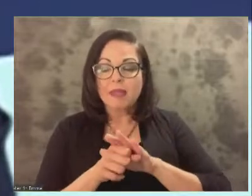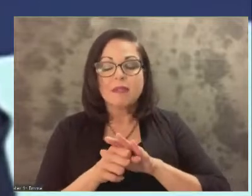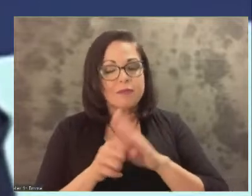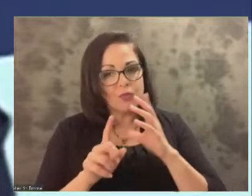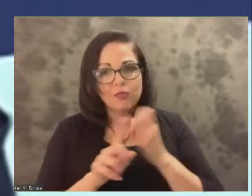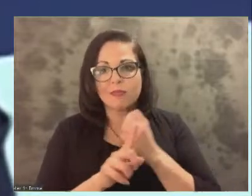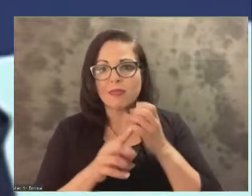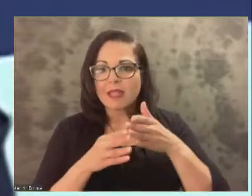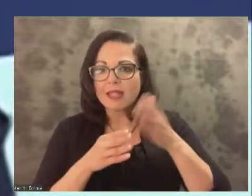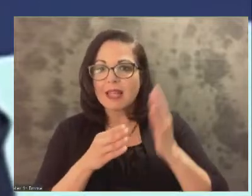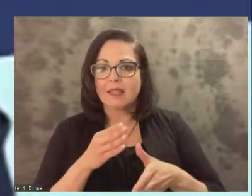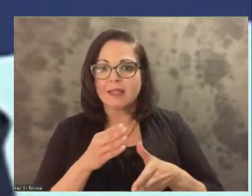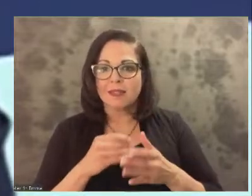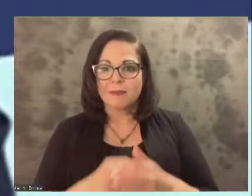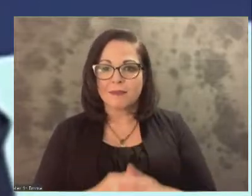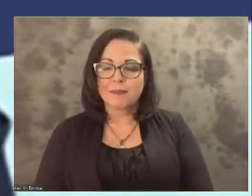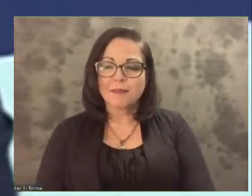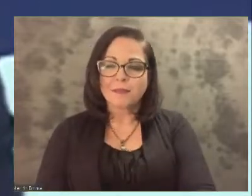done.